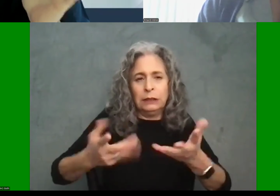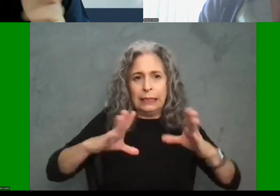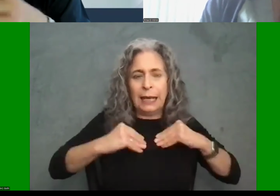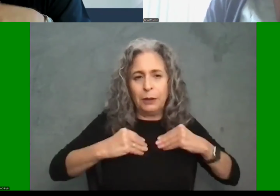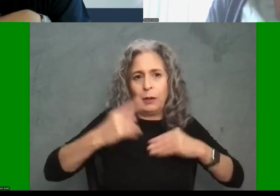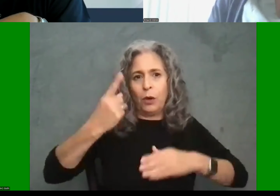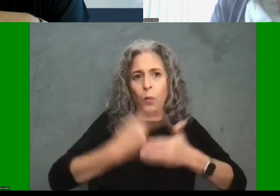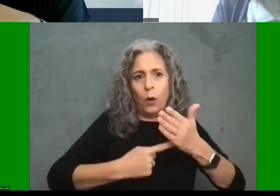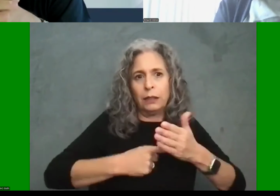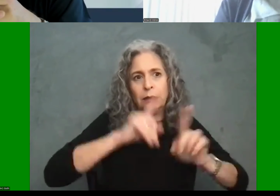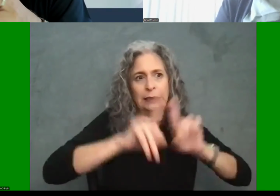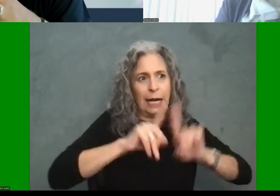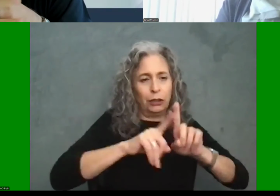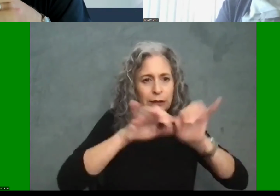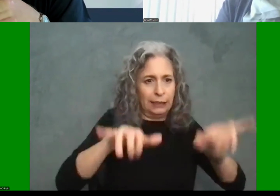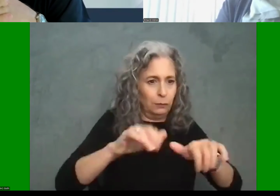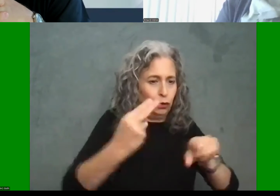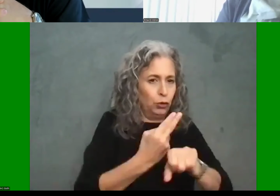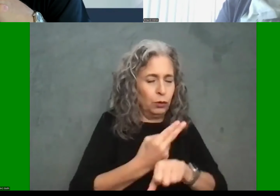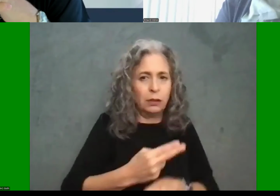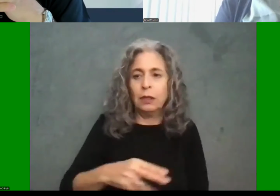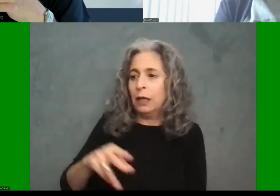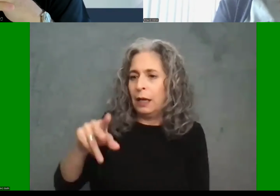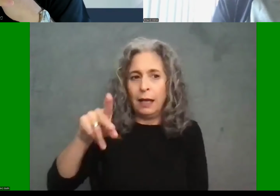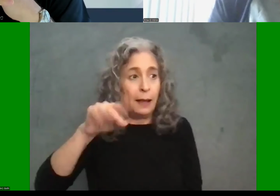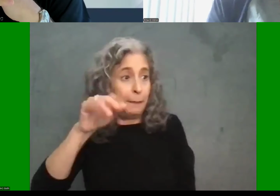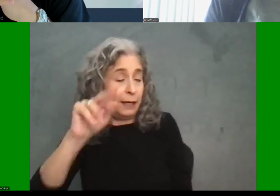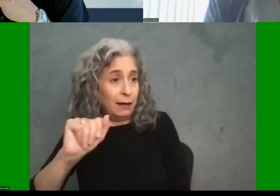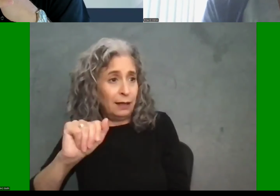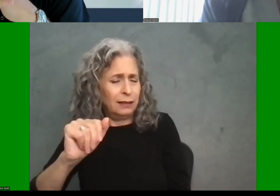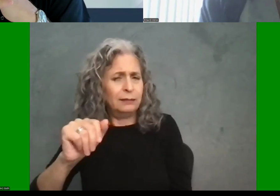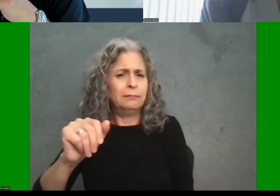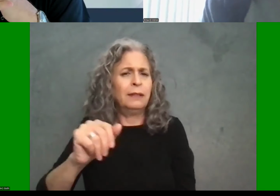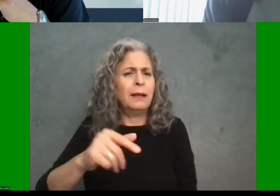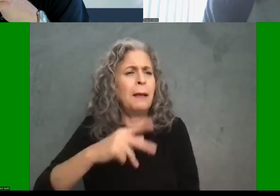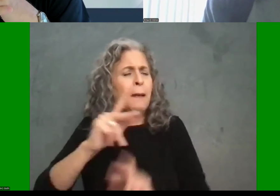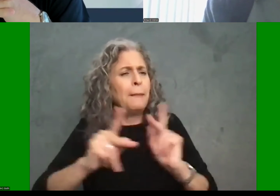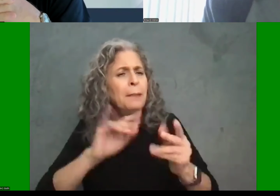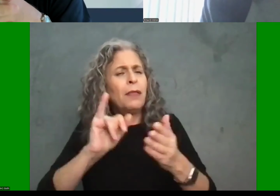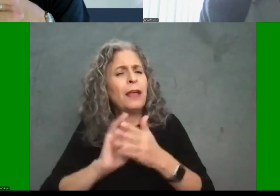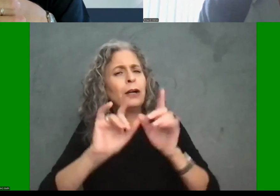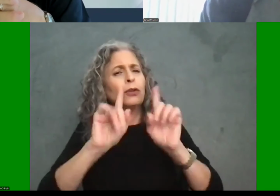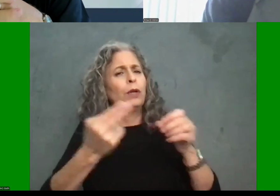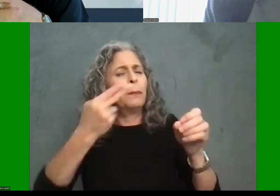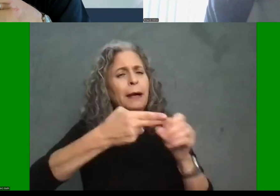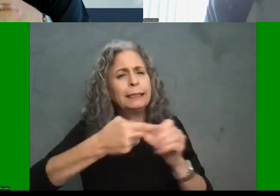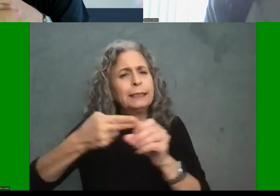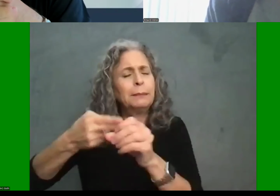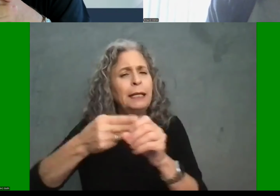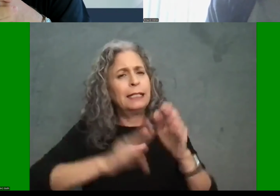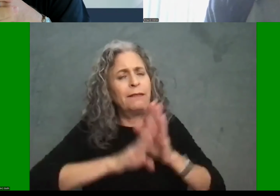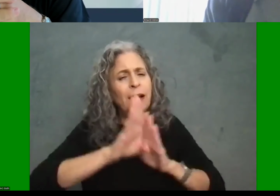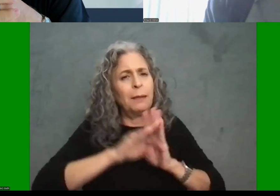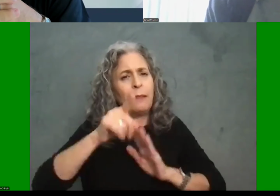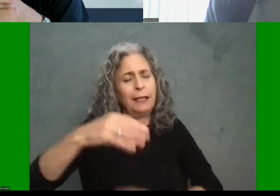of Yeah, and it sounds individual to scores me to our overall. Yeah, Yeah, and it sounds to me like the people who are going to participate in developing